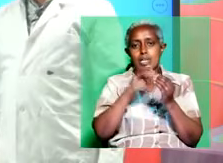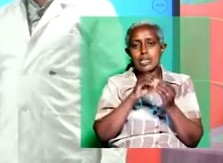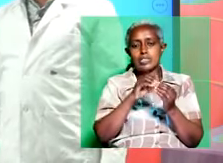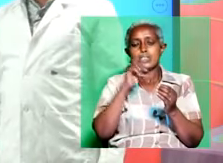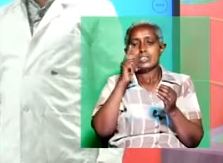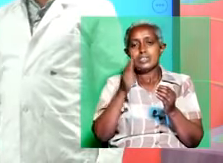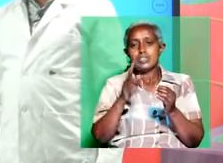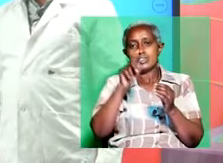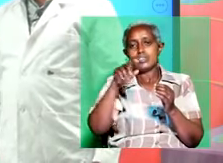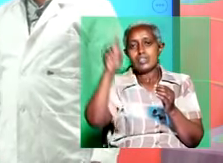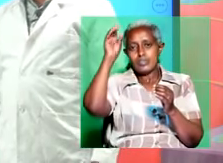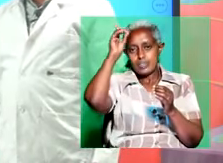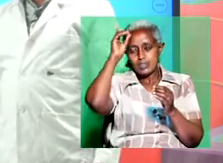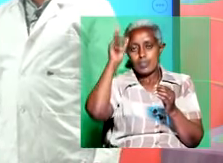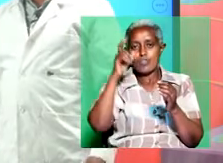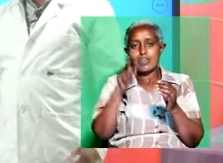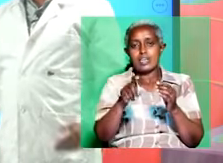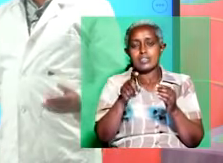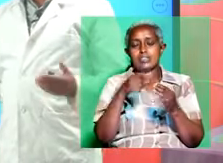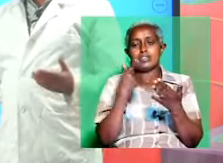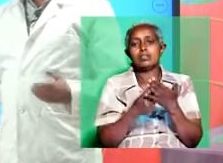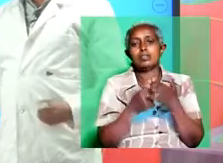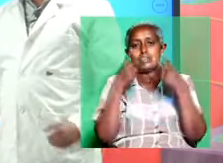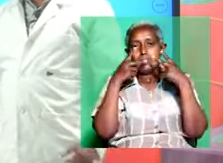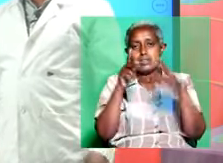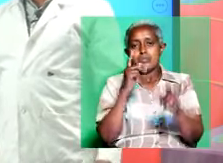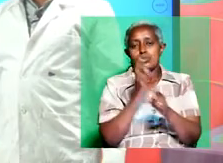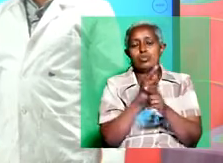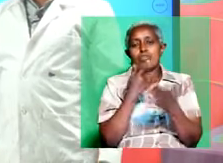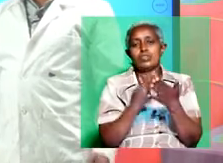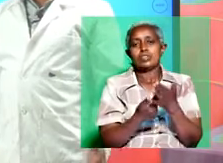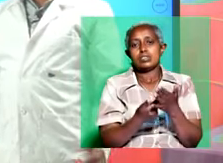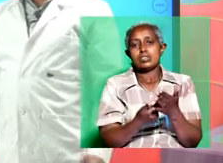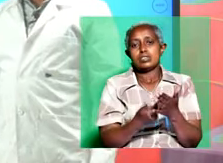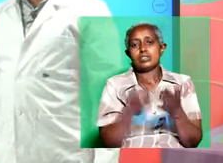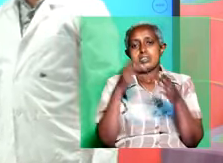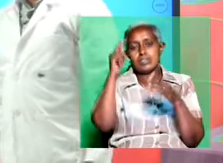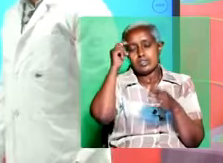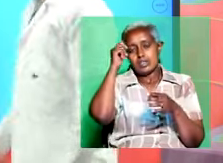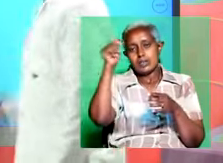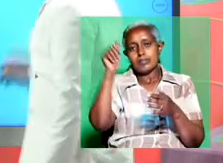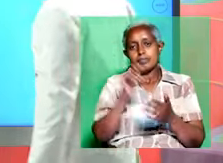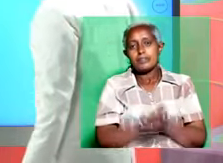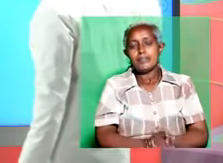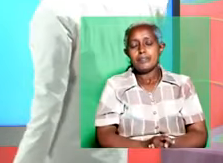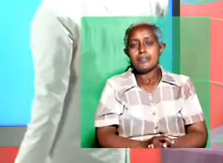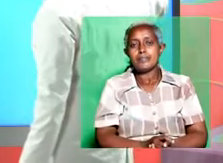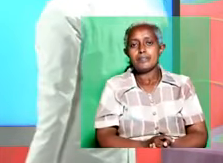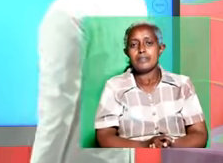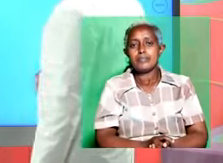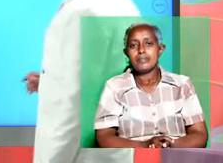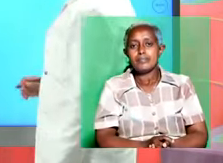of x. So now let's see the proof of this theorem.